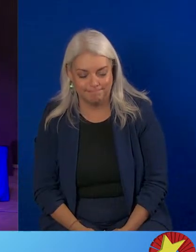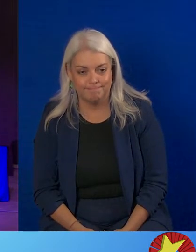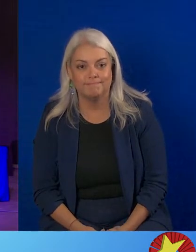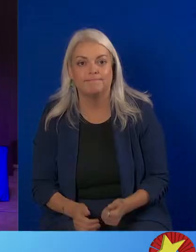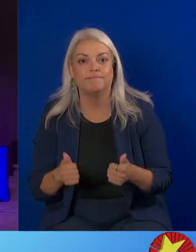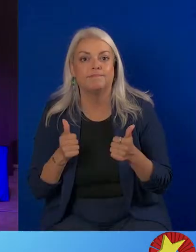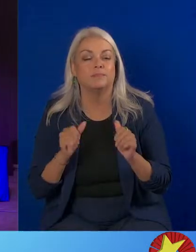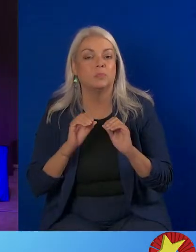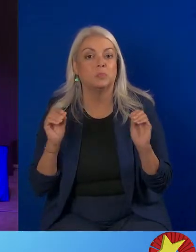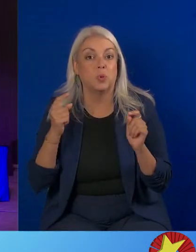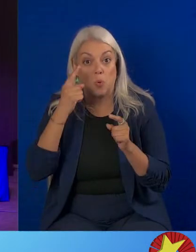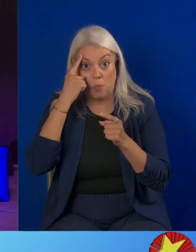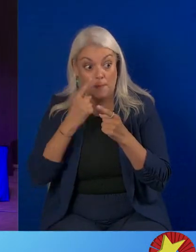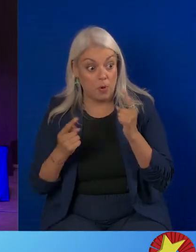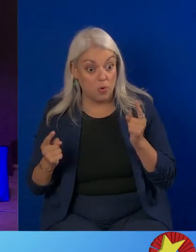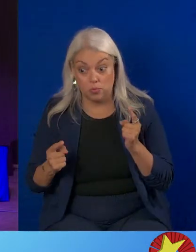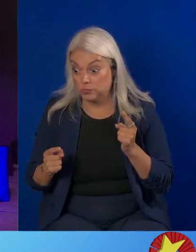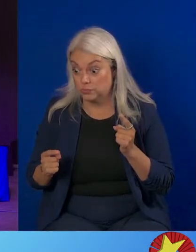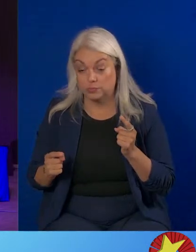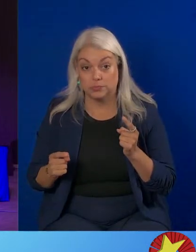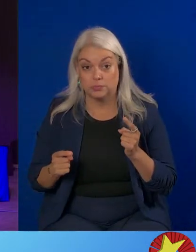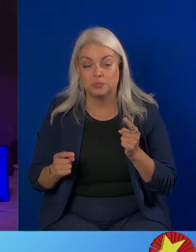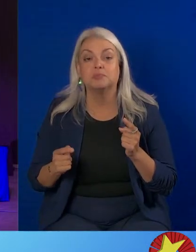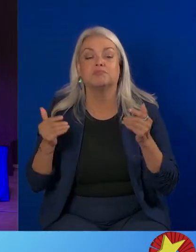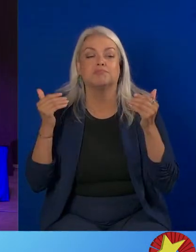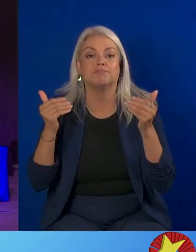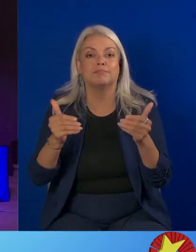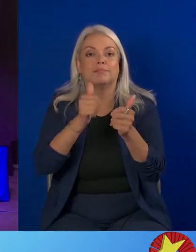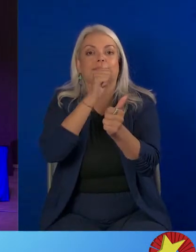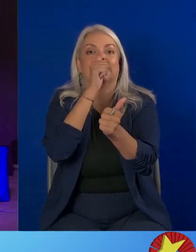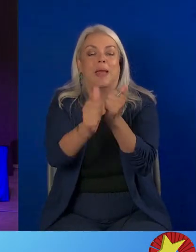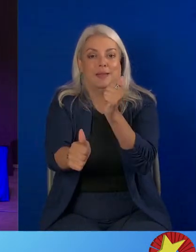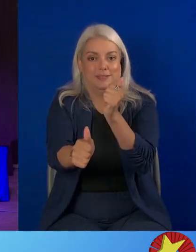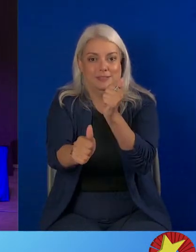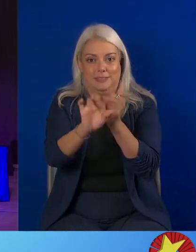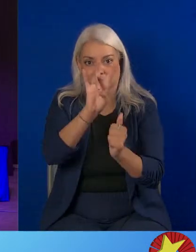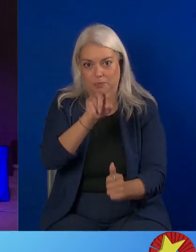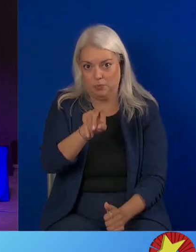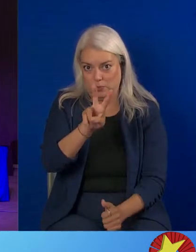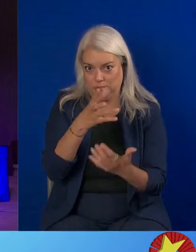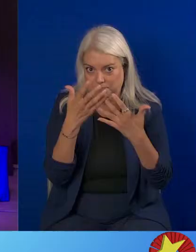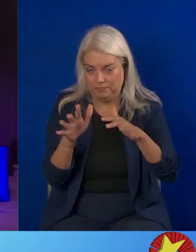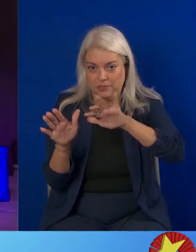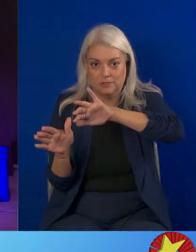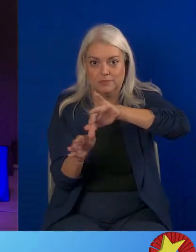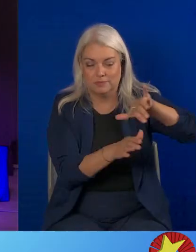Hearing none opposed, we can move forward to,